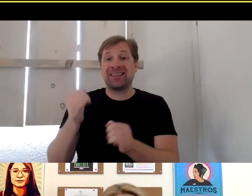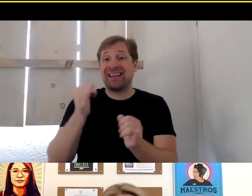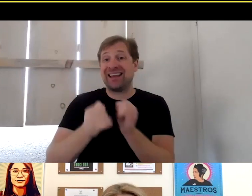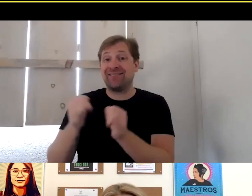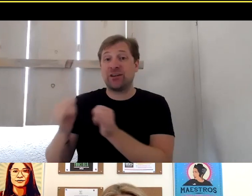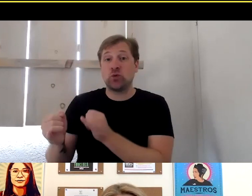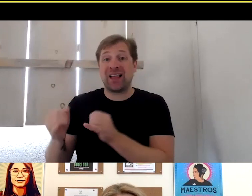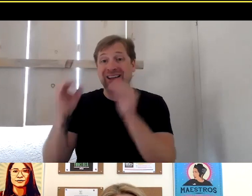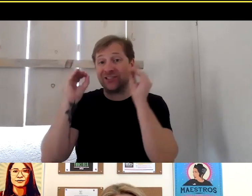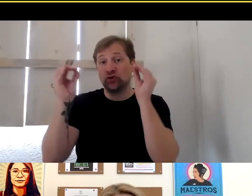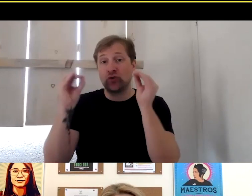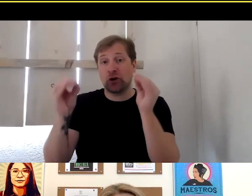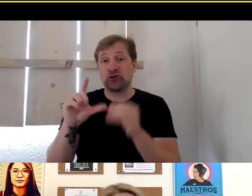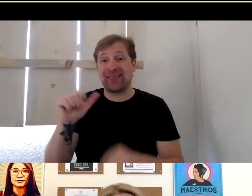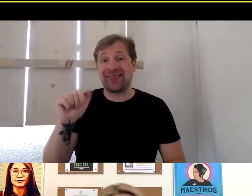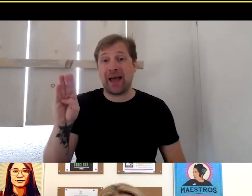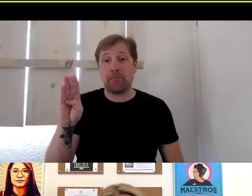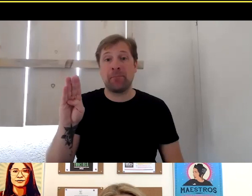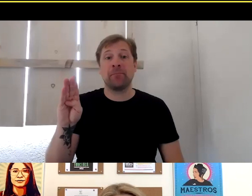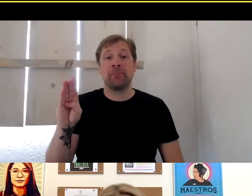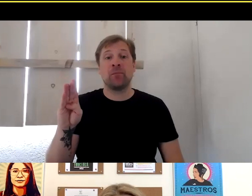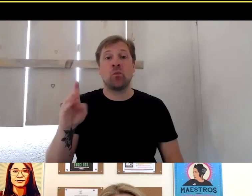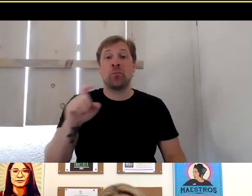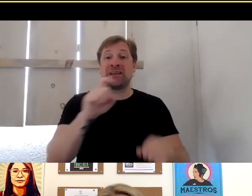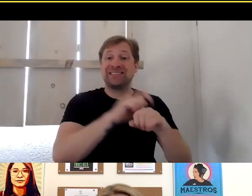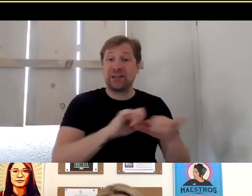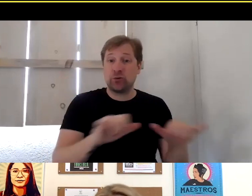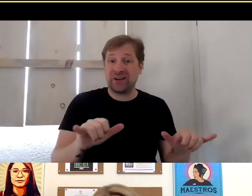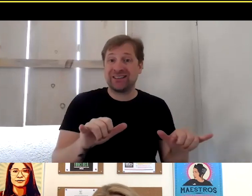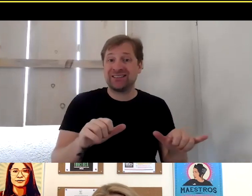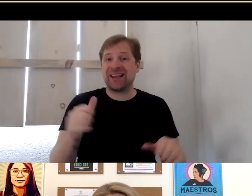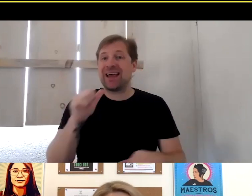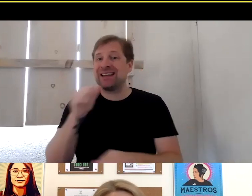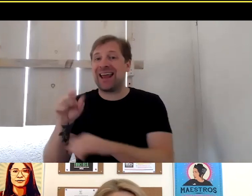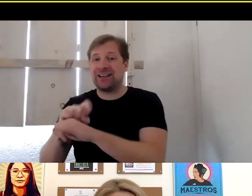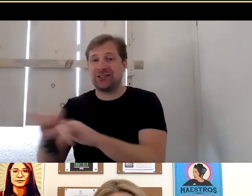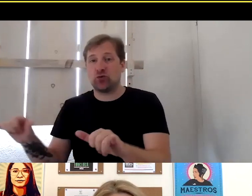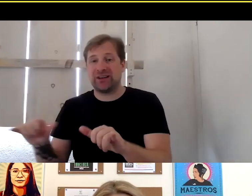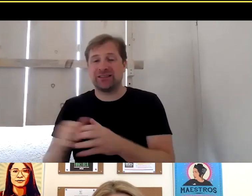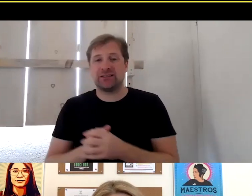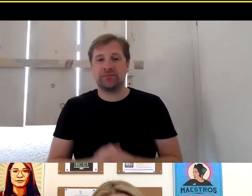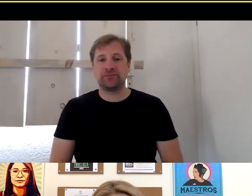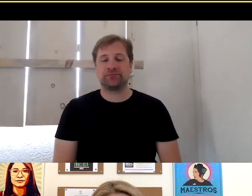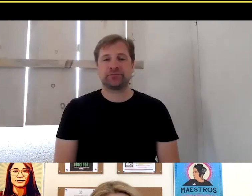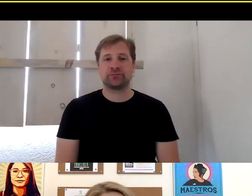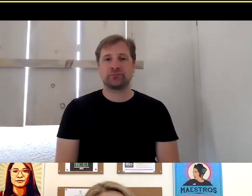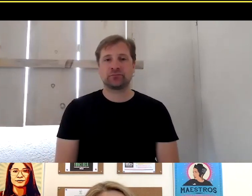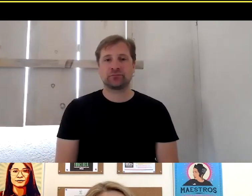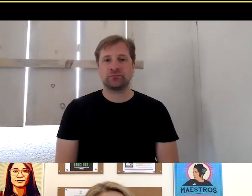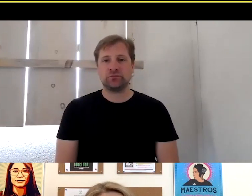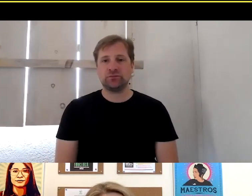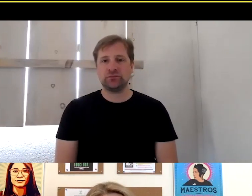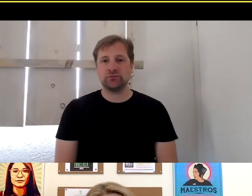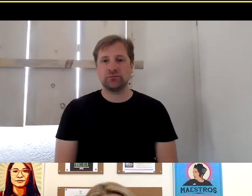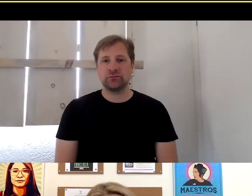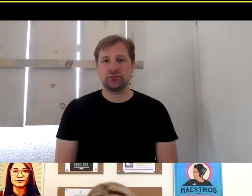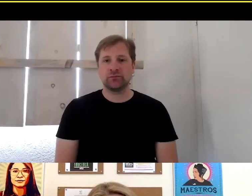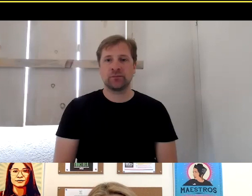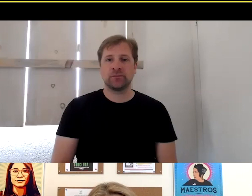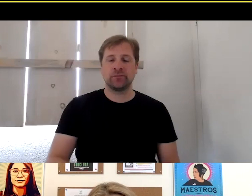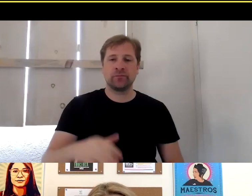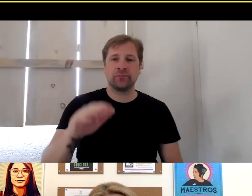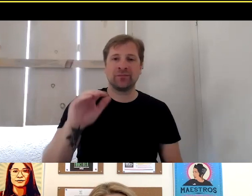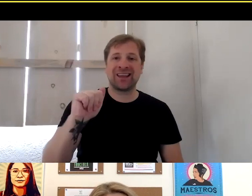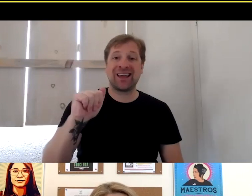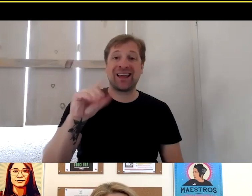individualized instruction labs will be synchronous and asynchronous. in professional